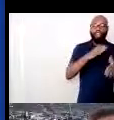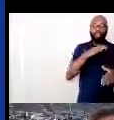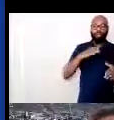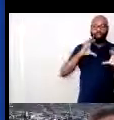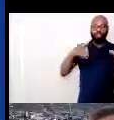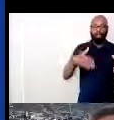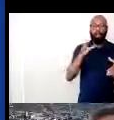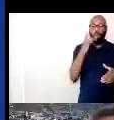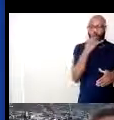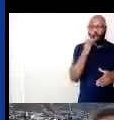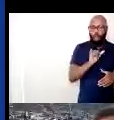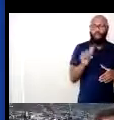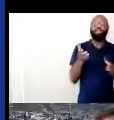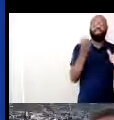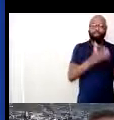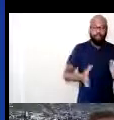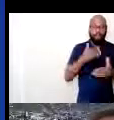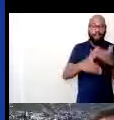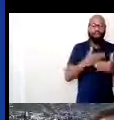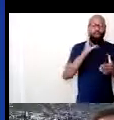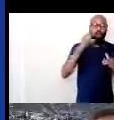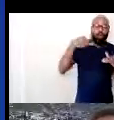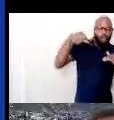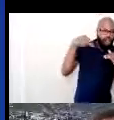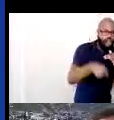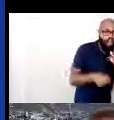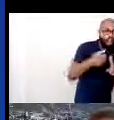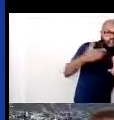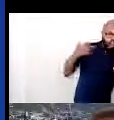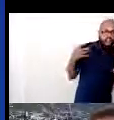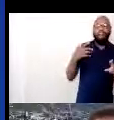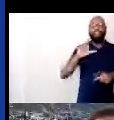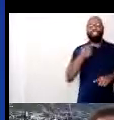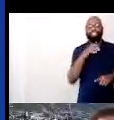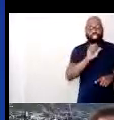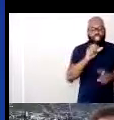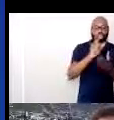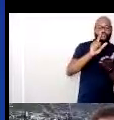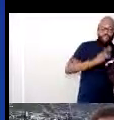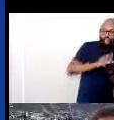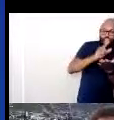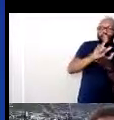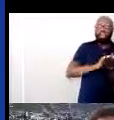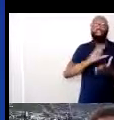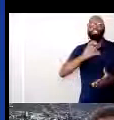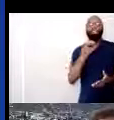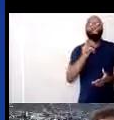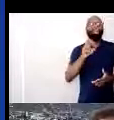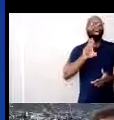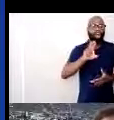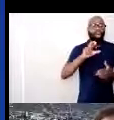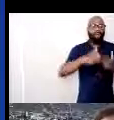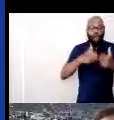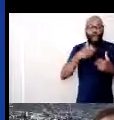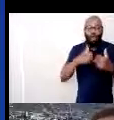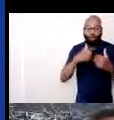the plan process where we're going to dig into that and all the logistics and all the legal and charter issues and of how an Arts Commission